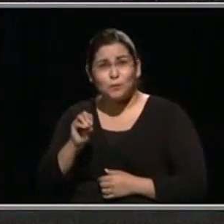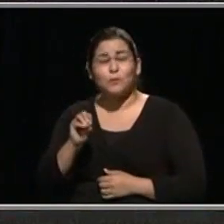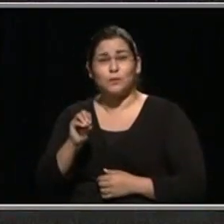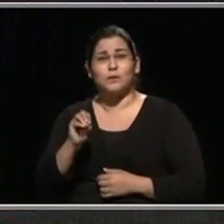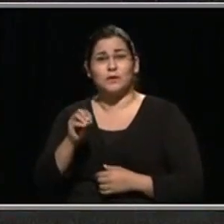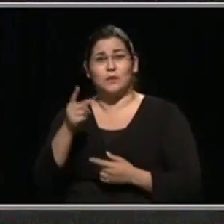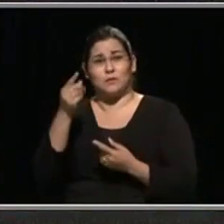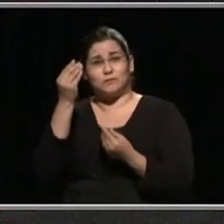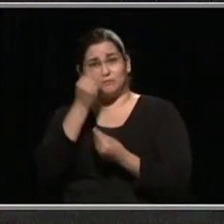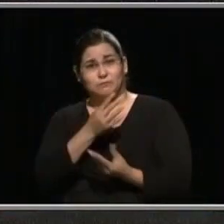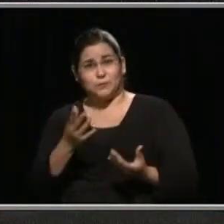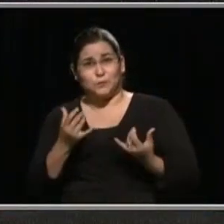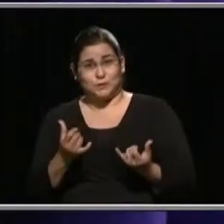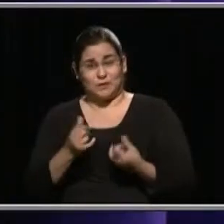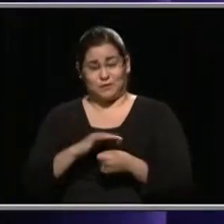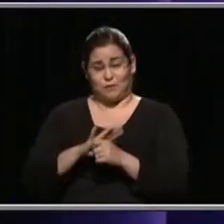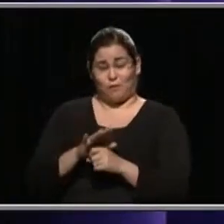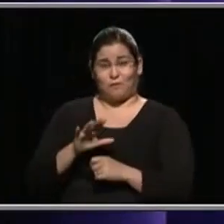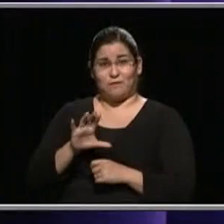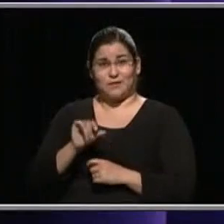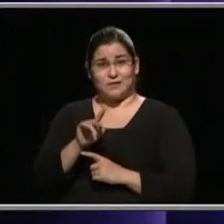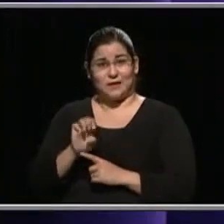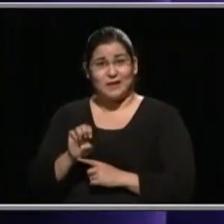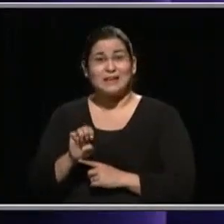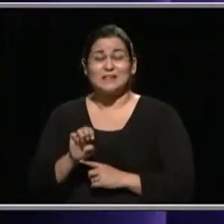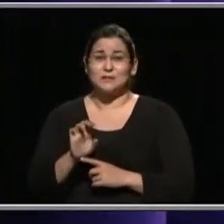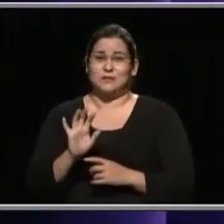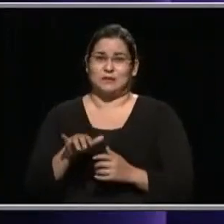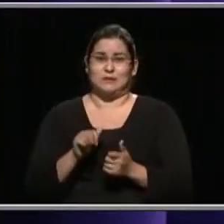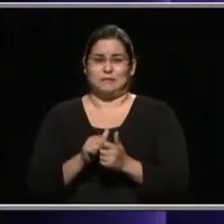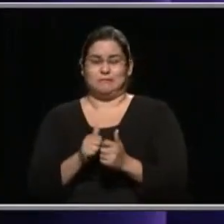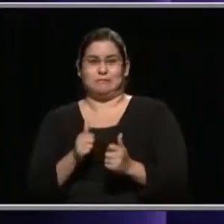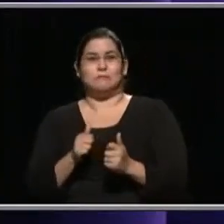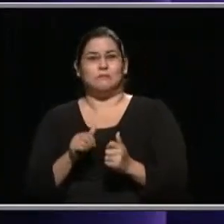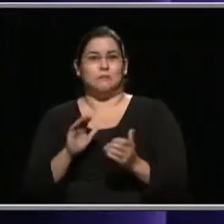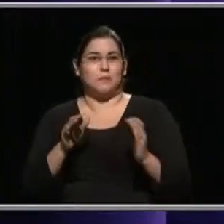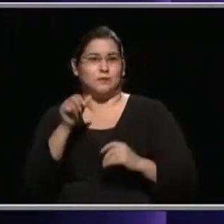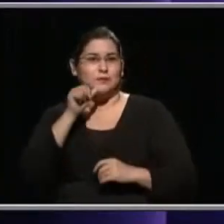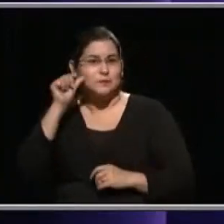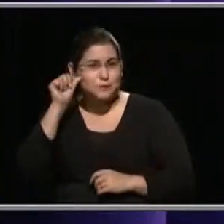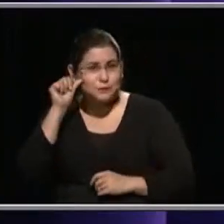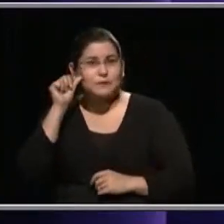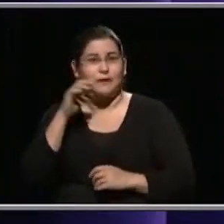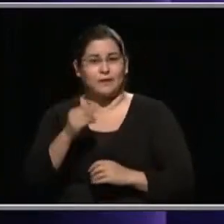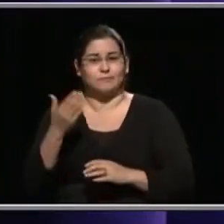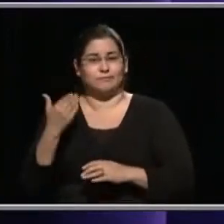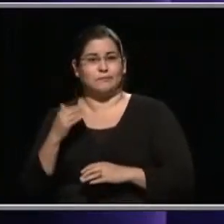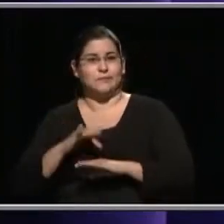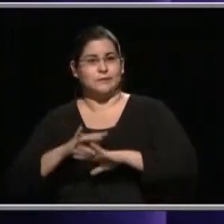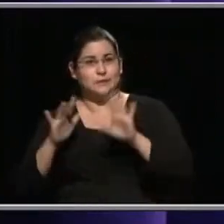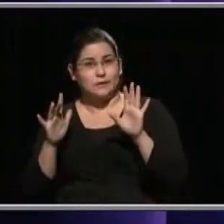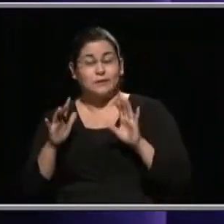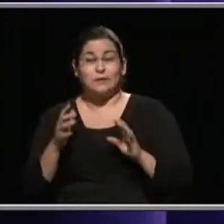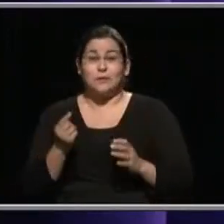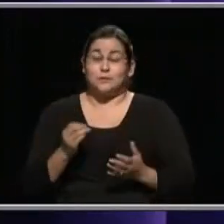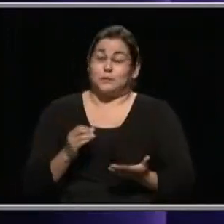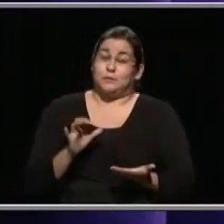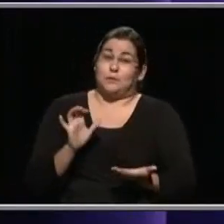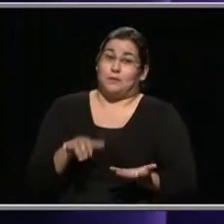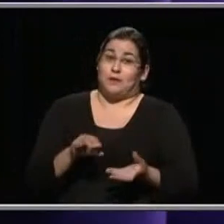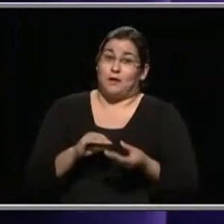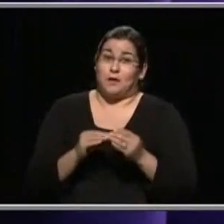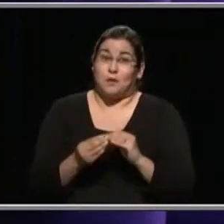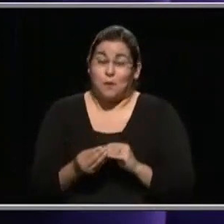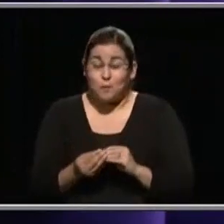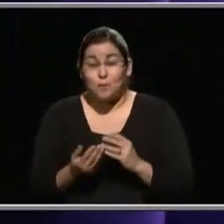reporting today, COVID cases, that sort of backed up from yesterday and some light reporting from Sunday. So that number